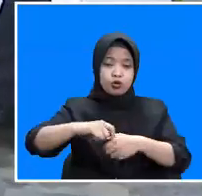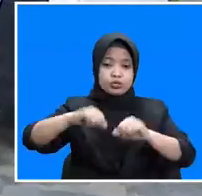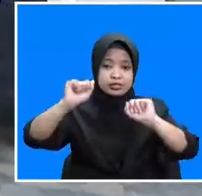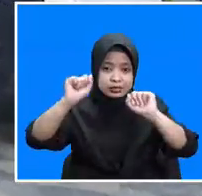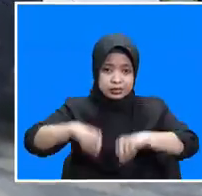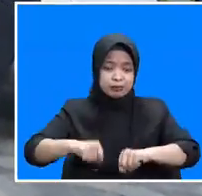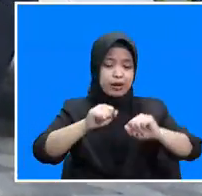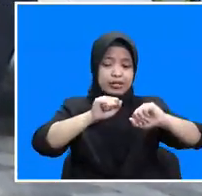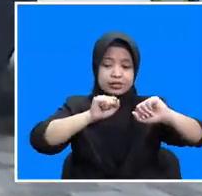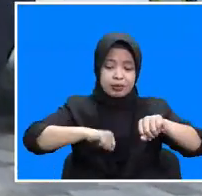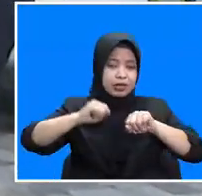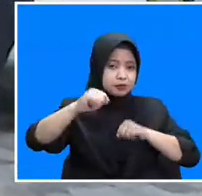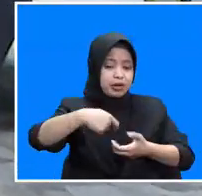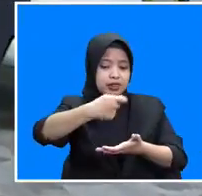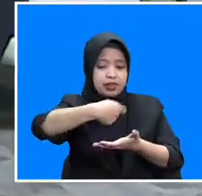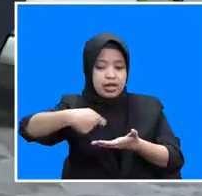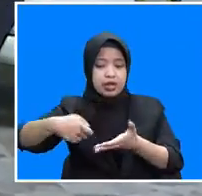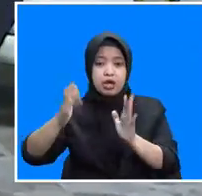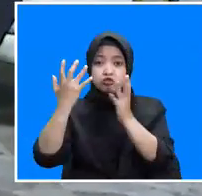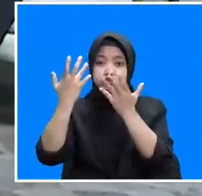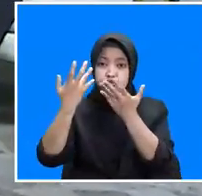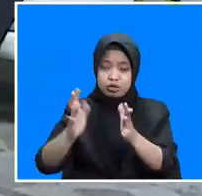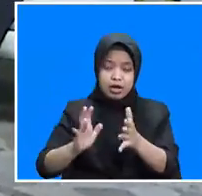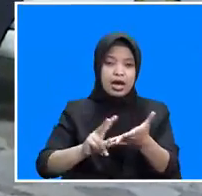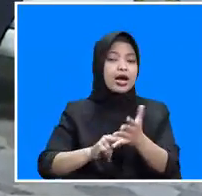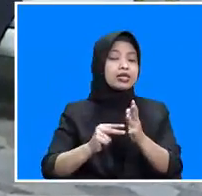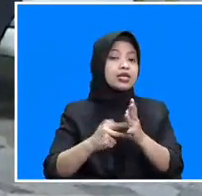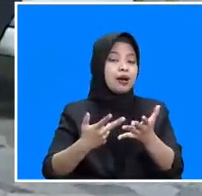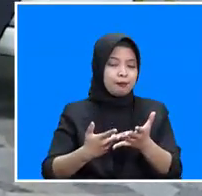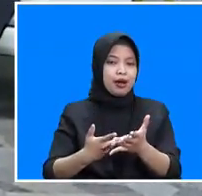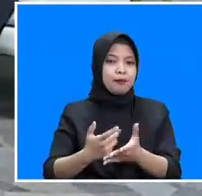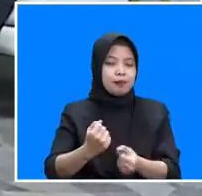further strengthen mm-hmm. and build on what we have here.